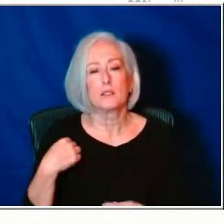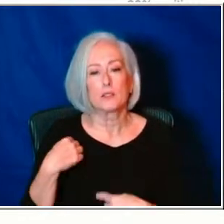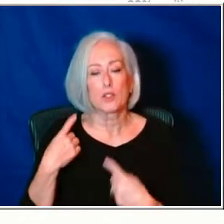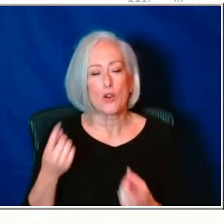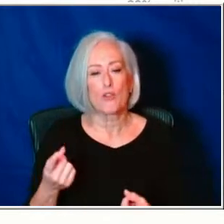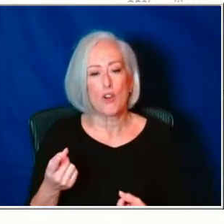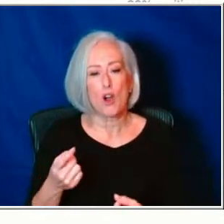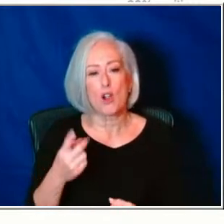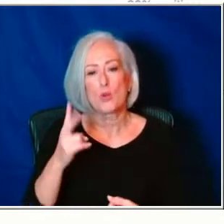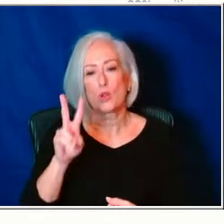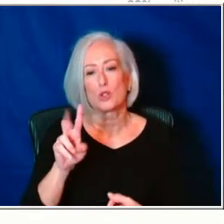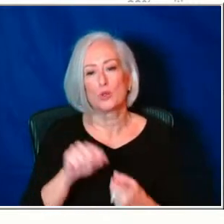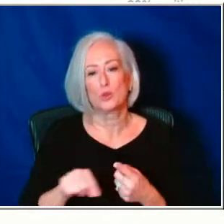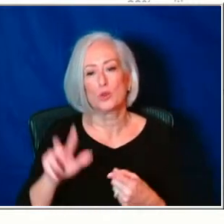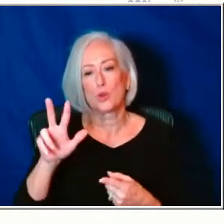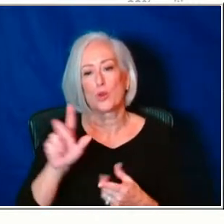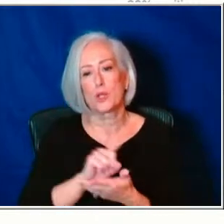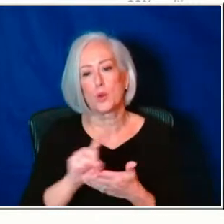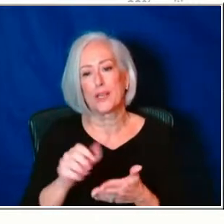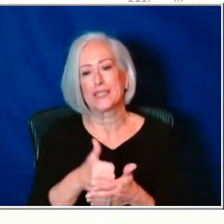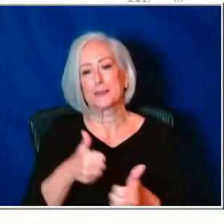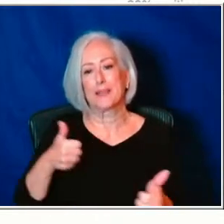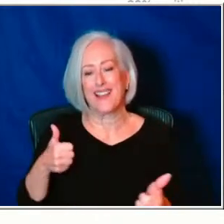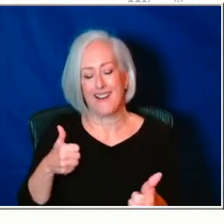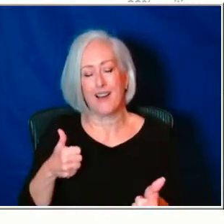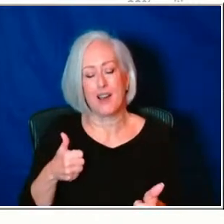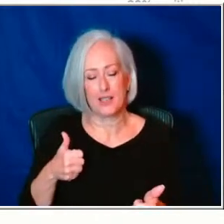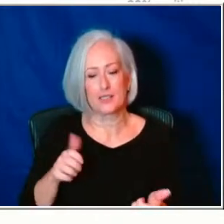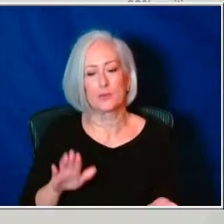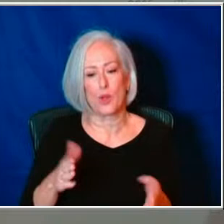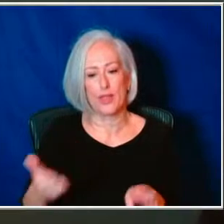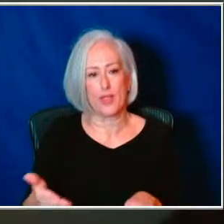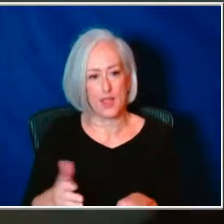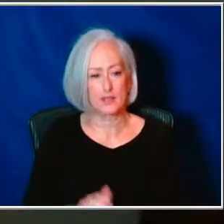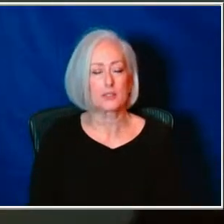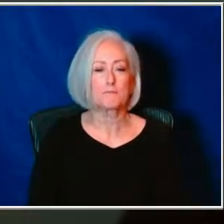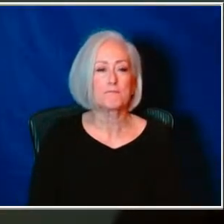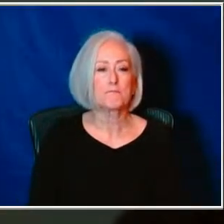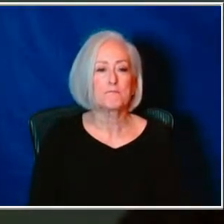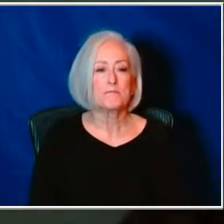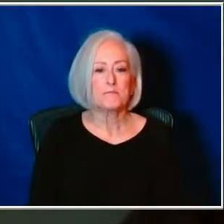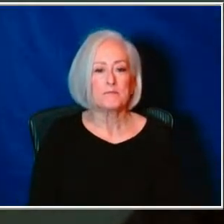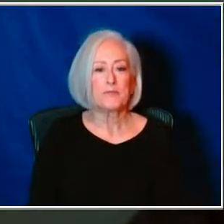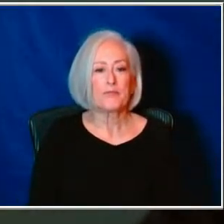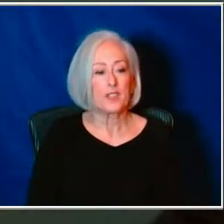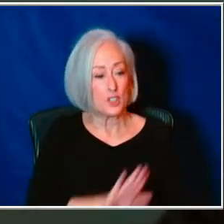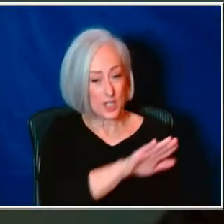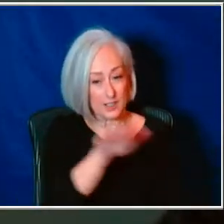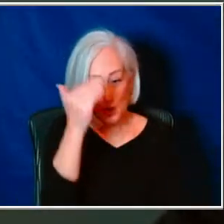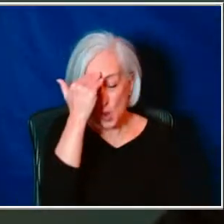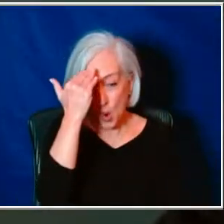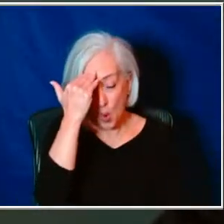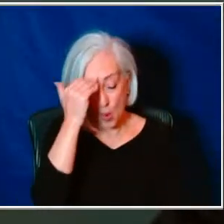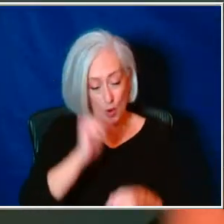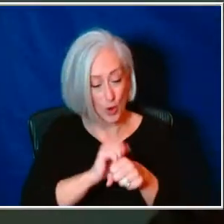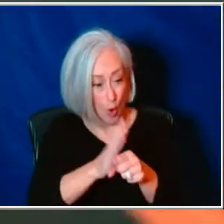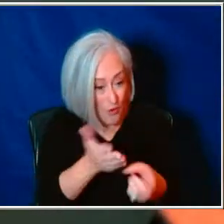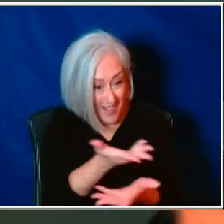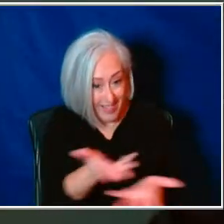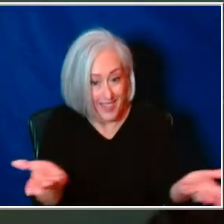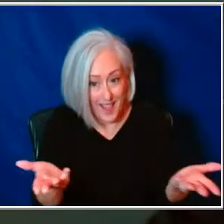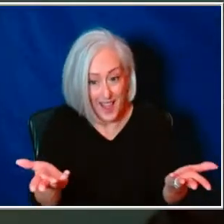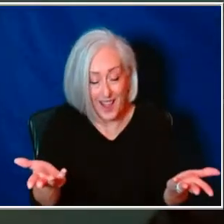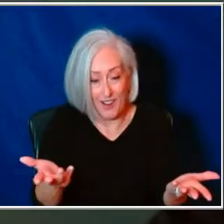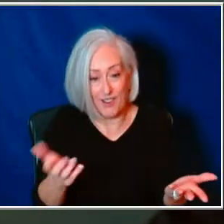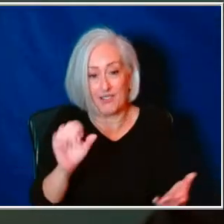weeks behind the number of hospitalizations. So I just think we have to be aware that there is a lot of COVID out there, and even I try